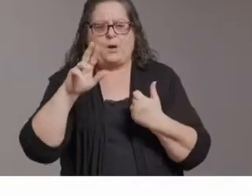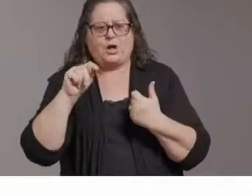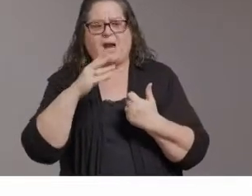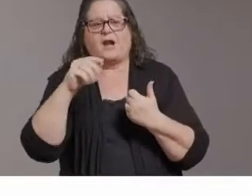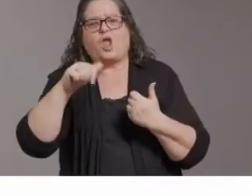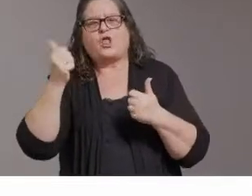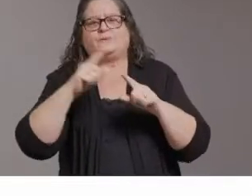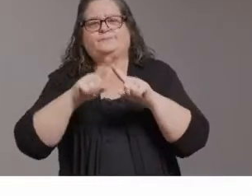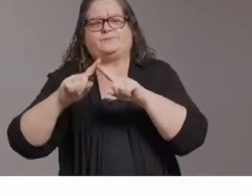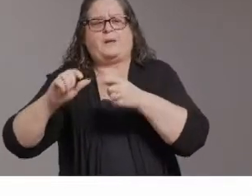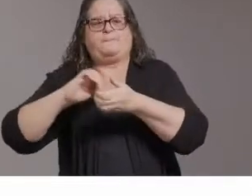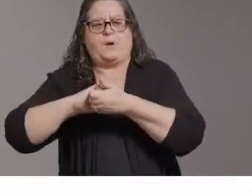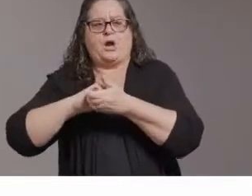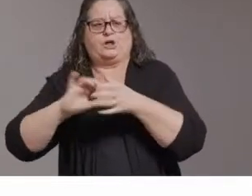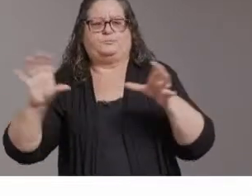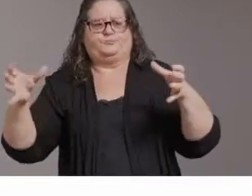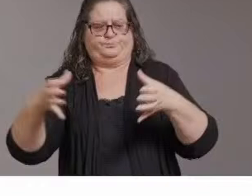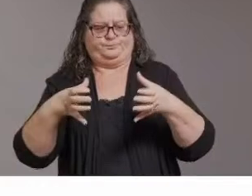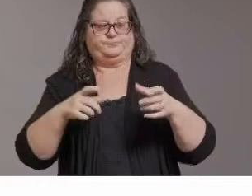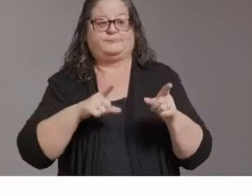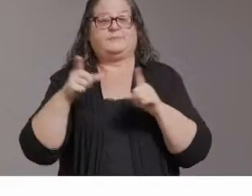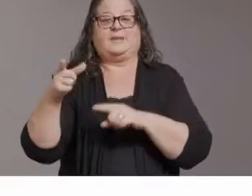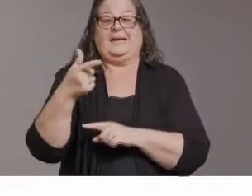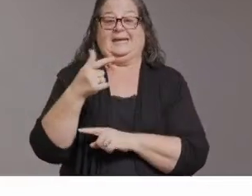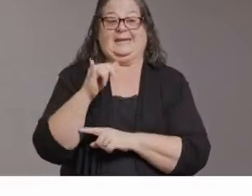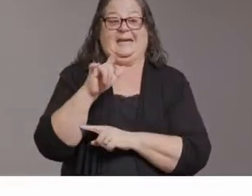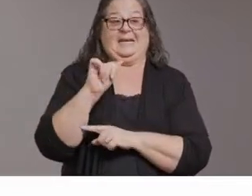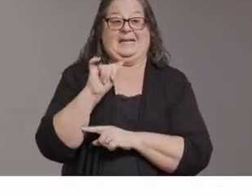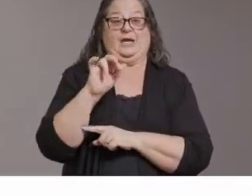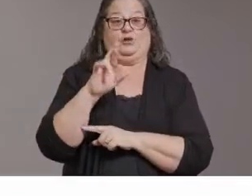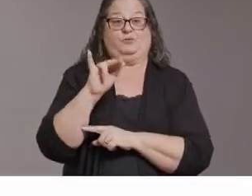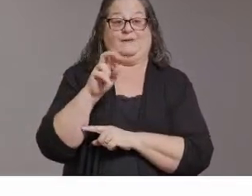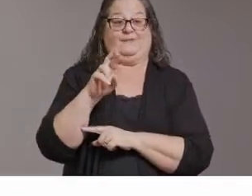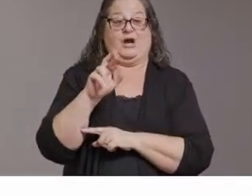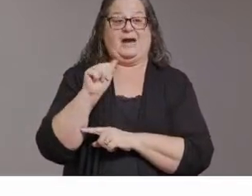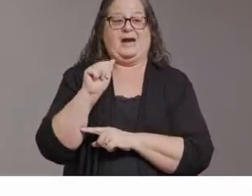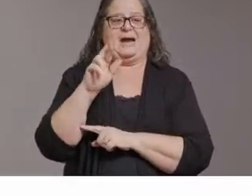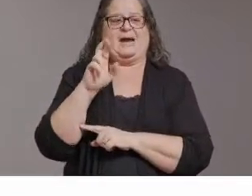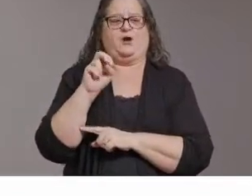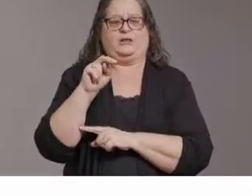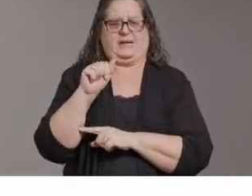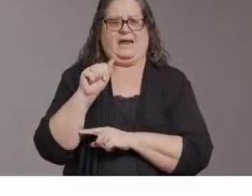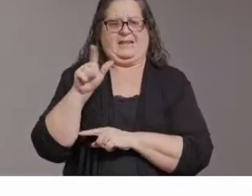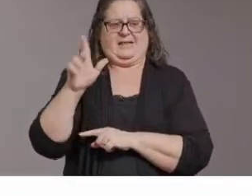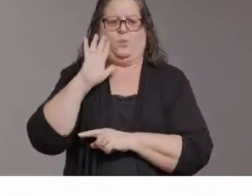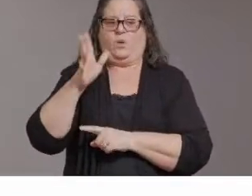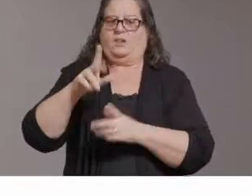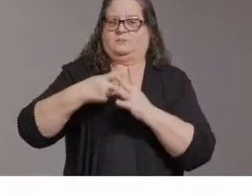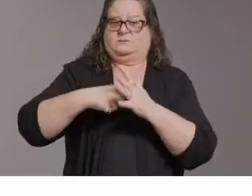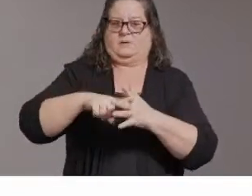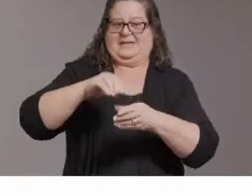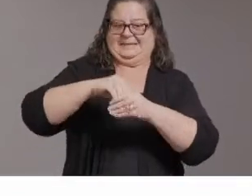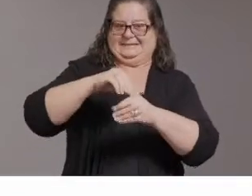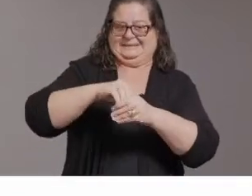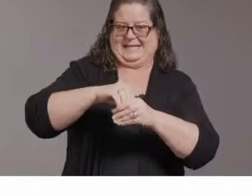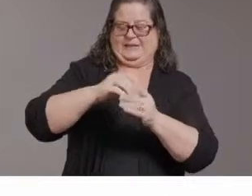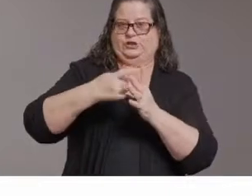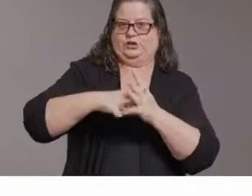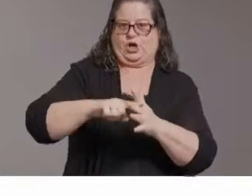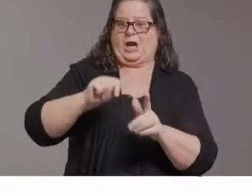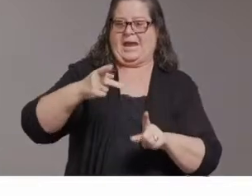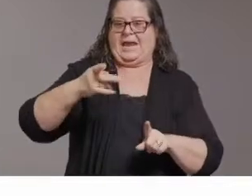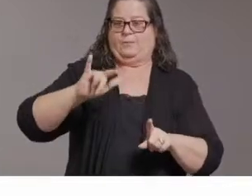at Gila River Arena. This will transition indoors starting on April 23rd. It'll be open 7 a.m. to